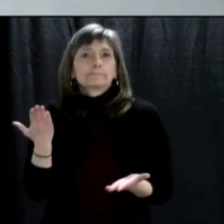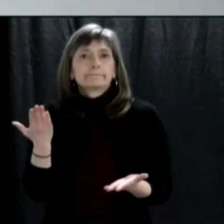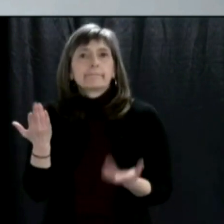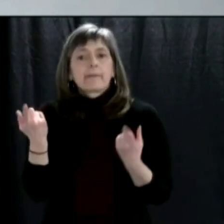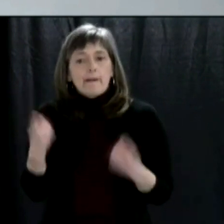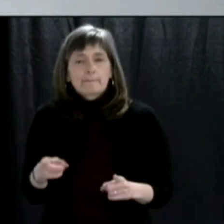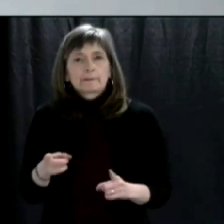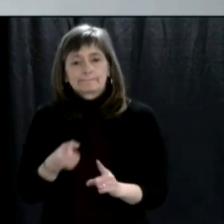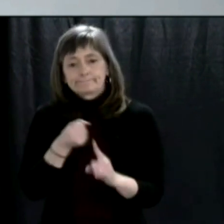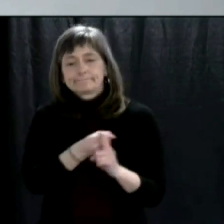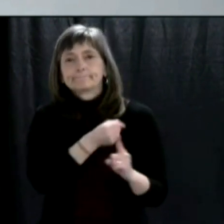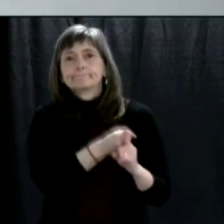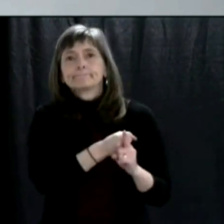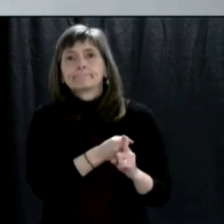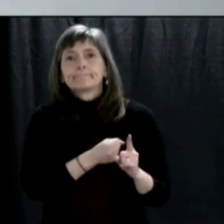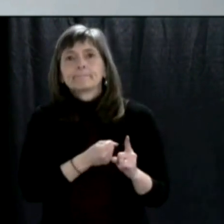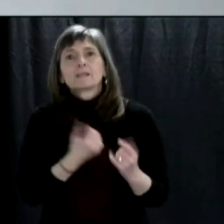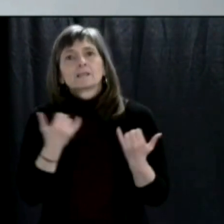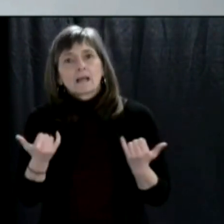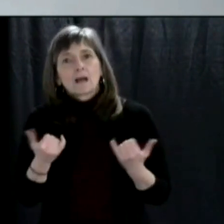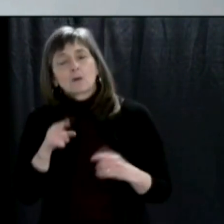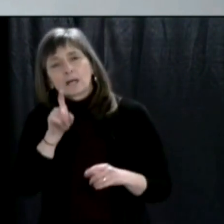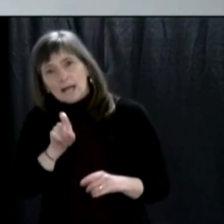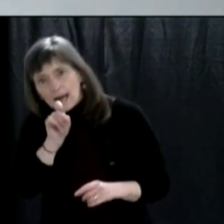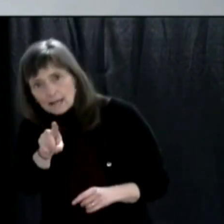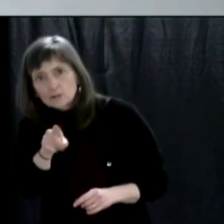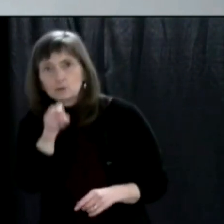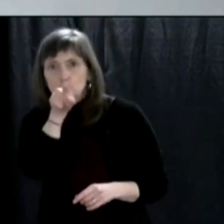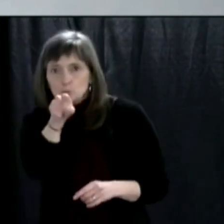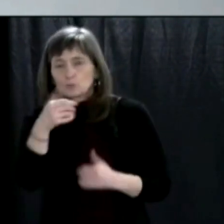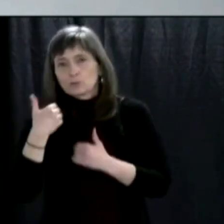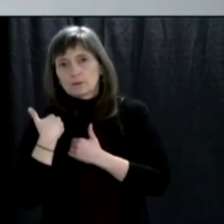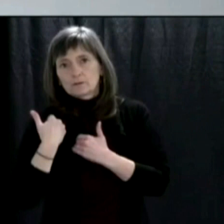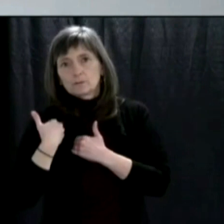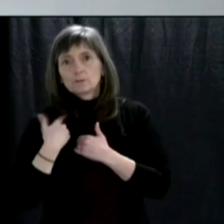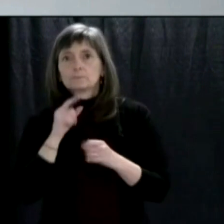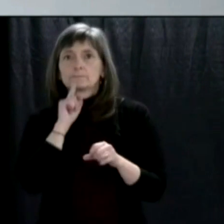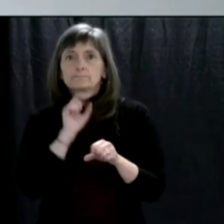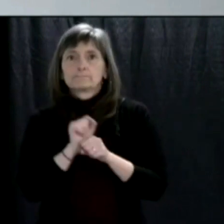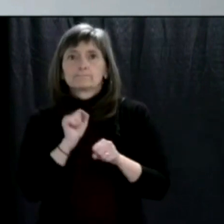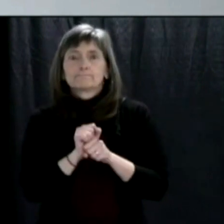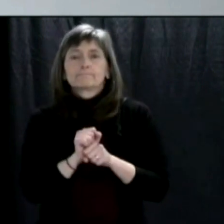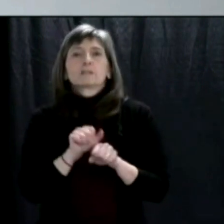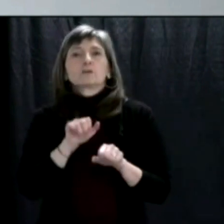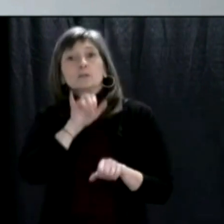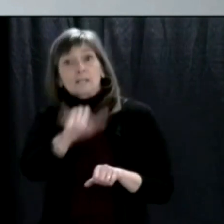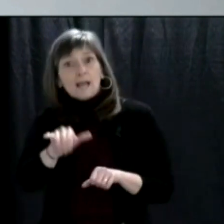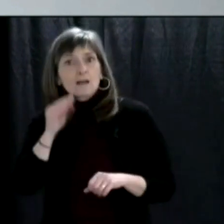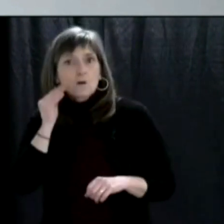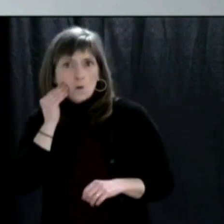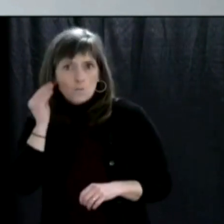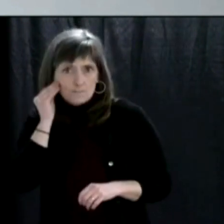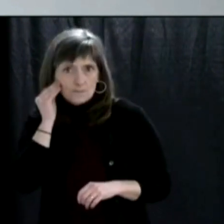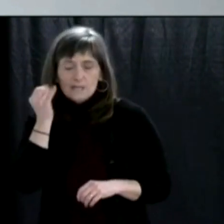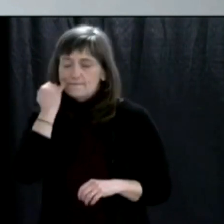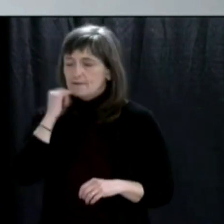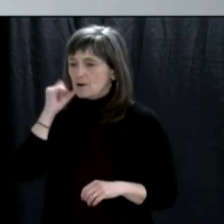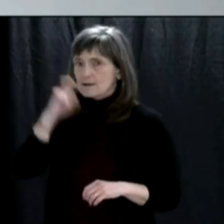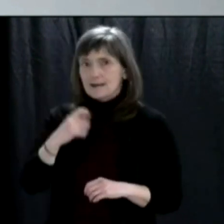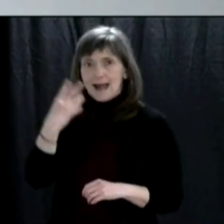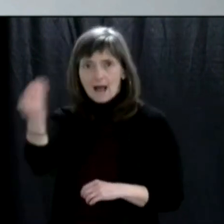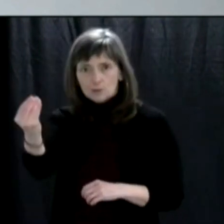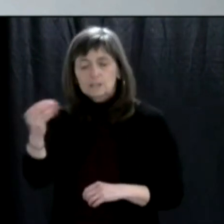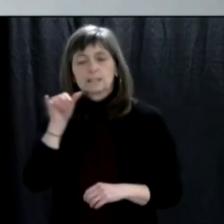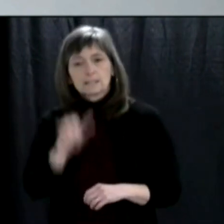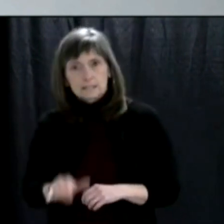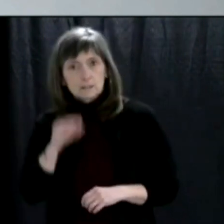you to do your part to reduce the spread of COVID-19 in our province. Stay home unless it is essential, and by